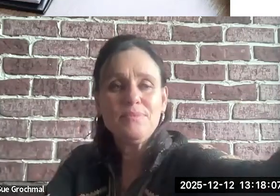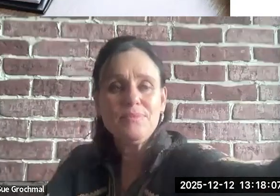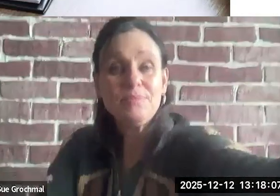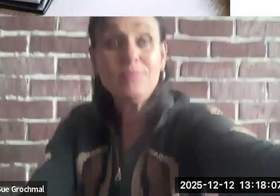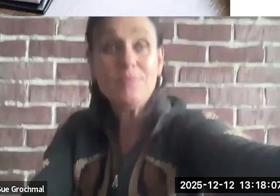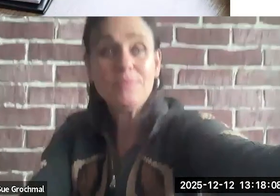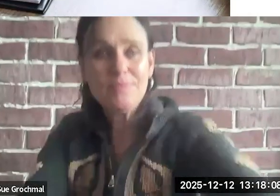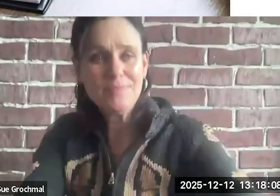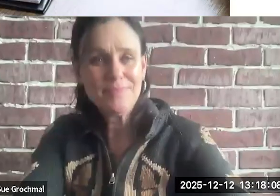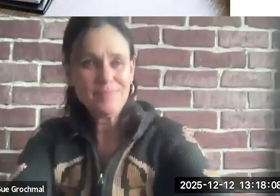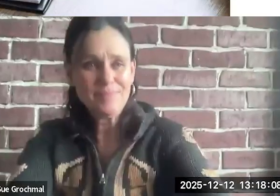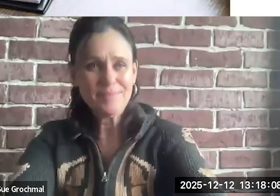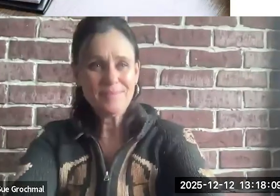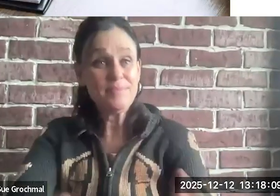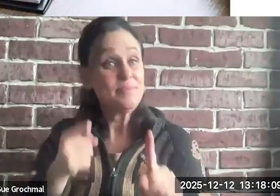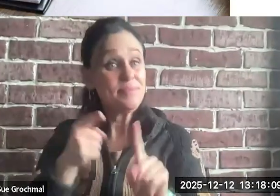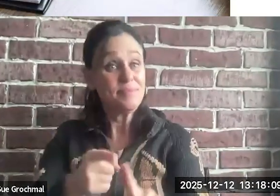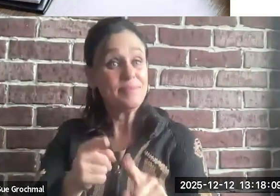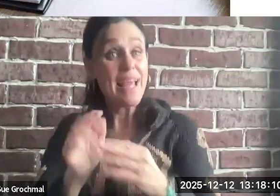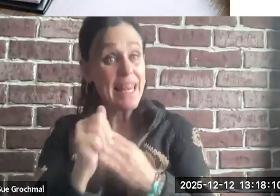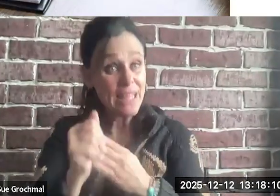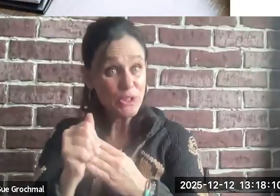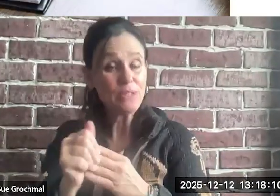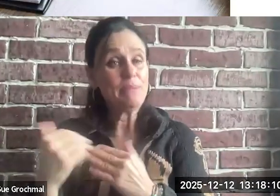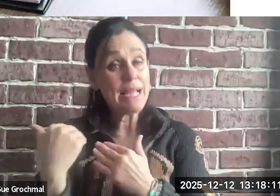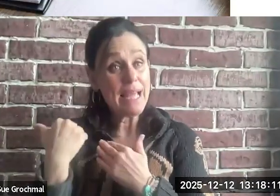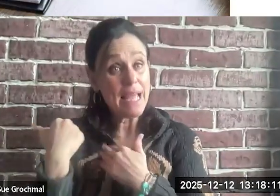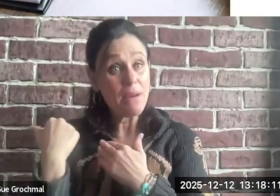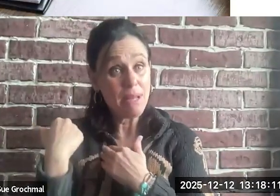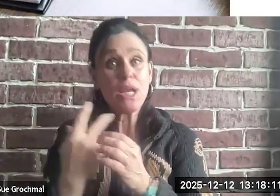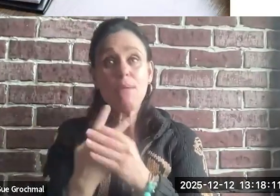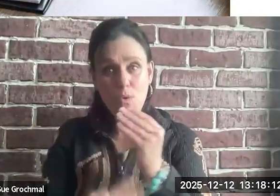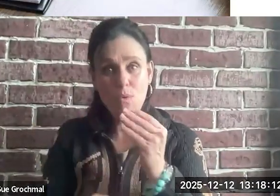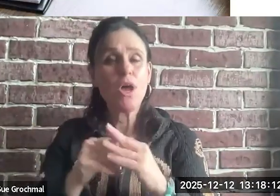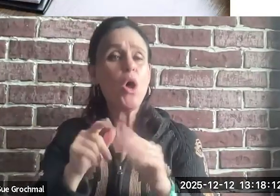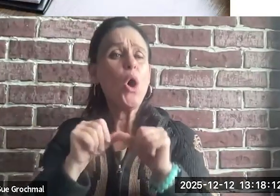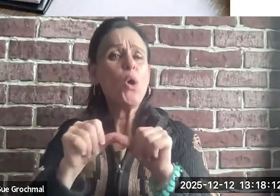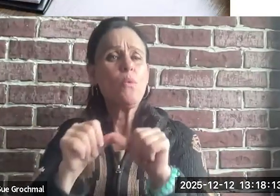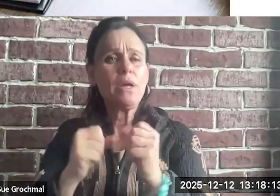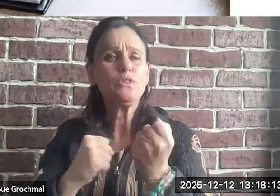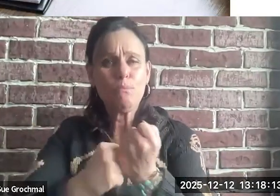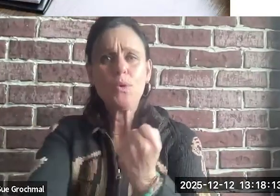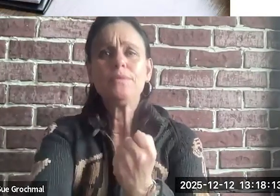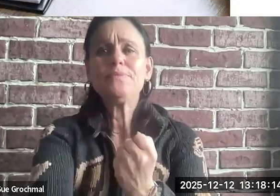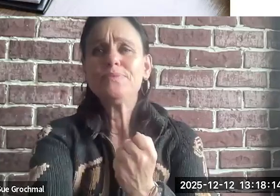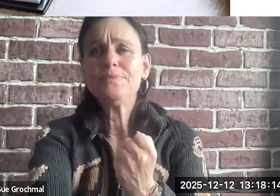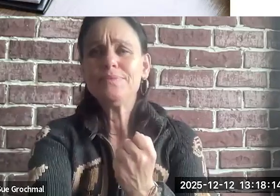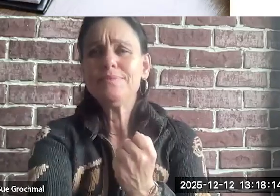purpose is to have leadership and accountability, as well as ongoing support and guidance to the